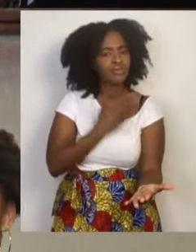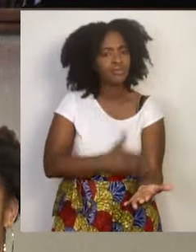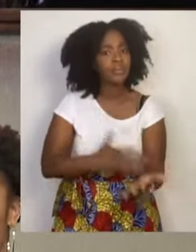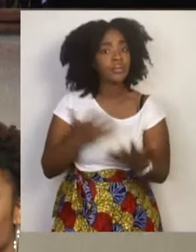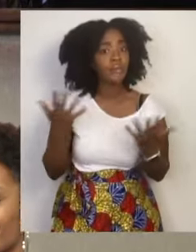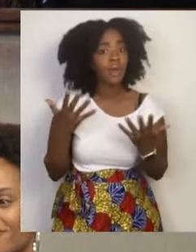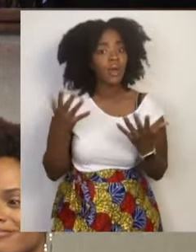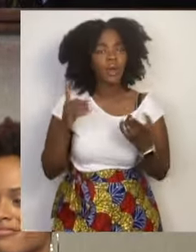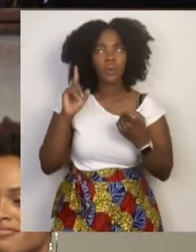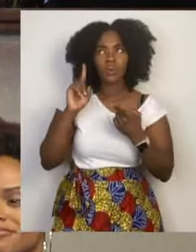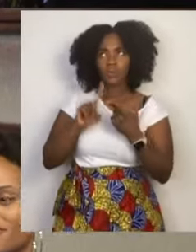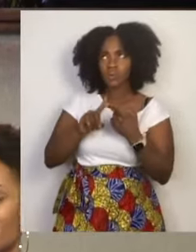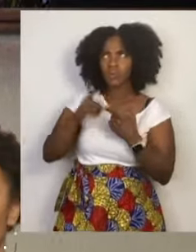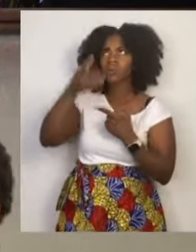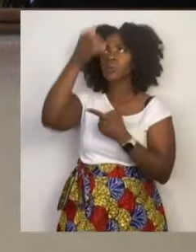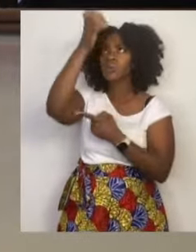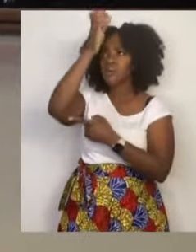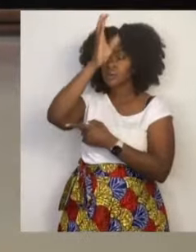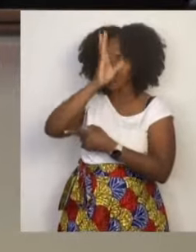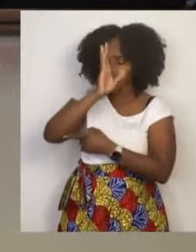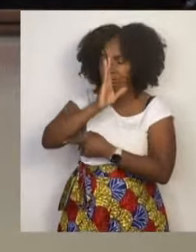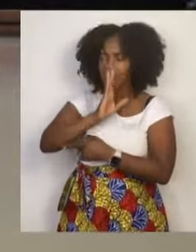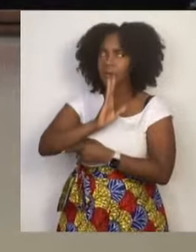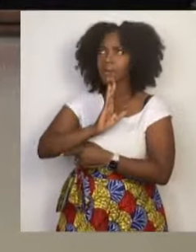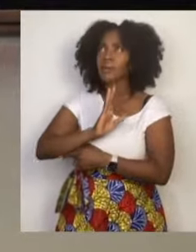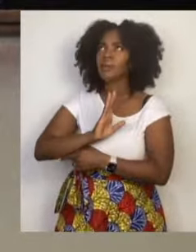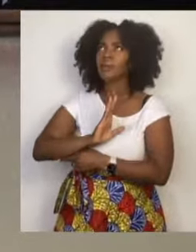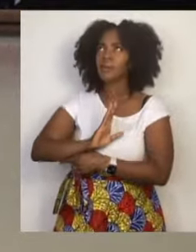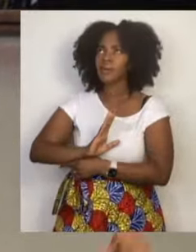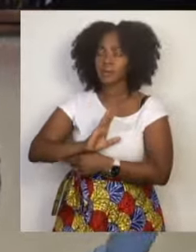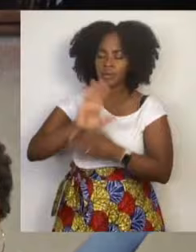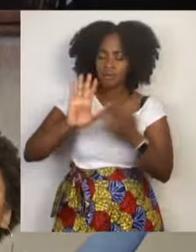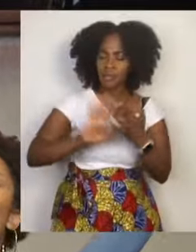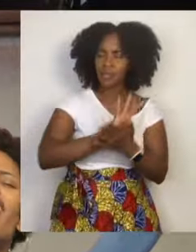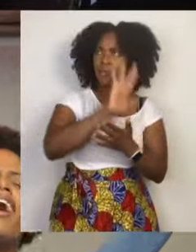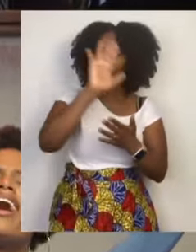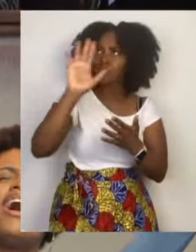the glory." Without the music, everybody say, "To